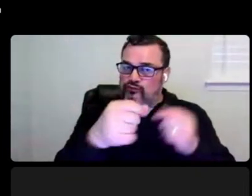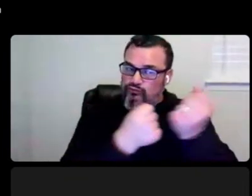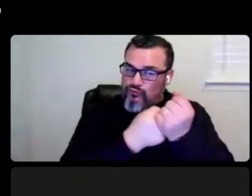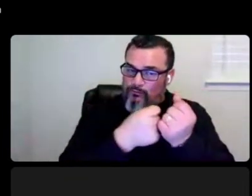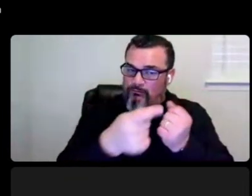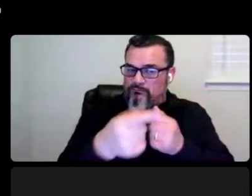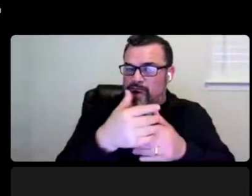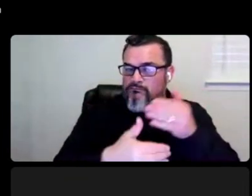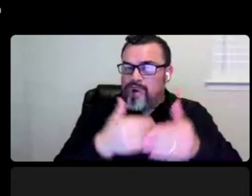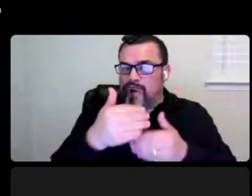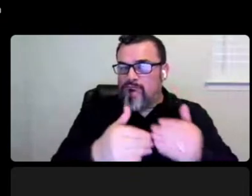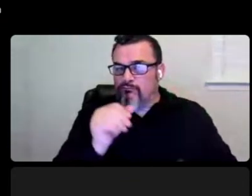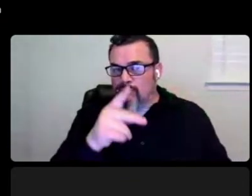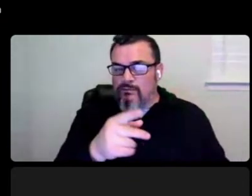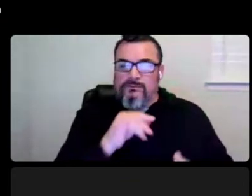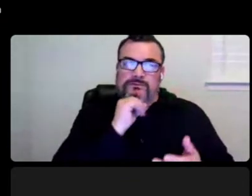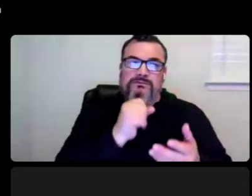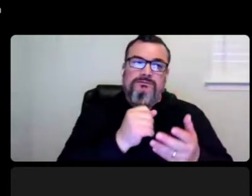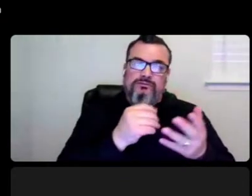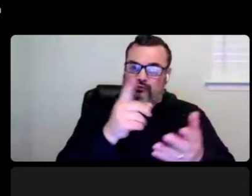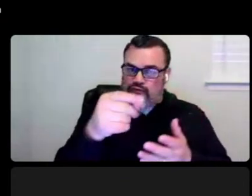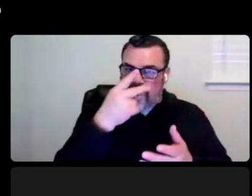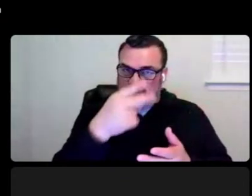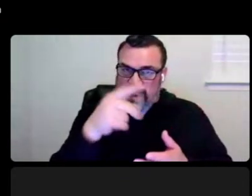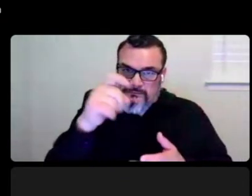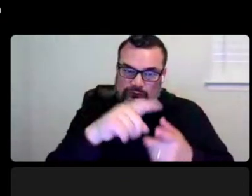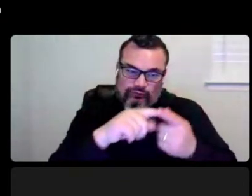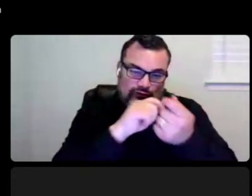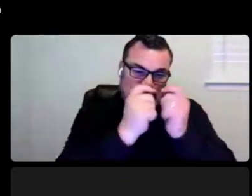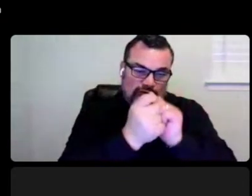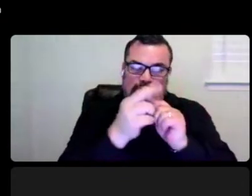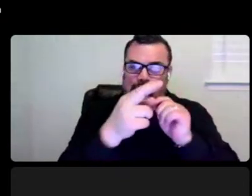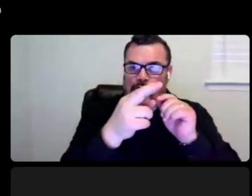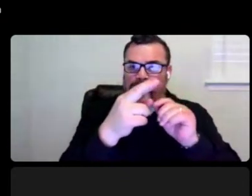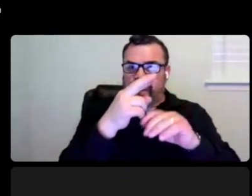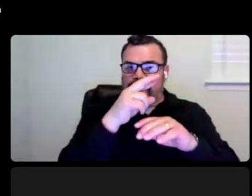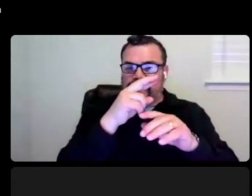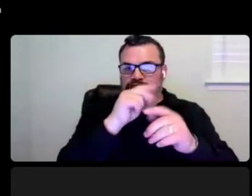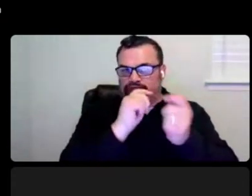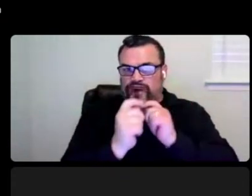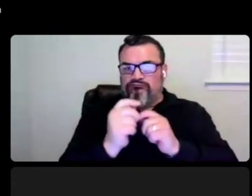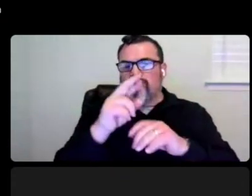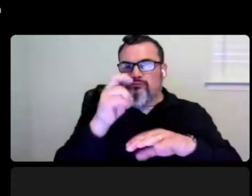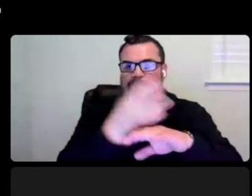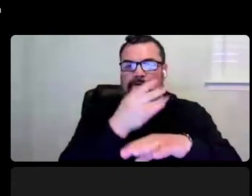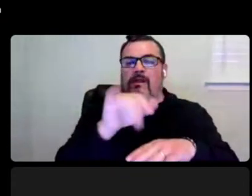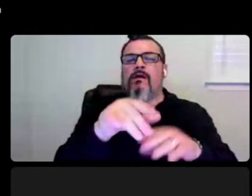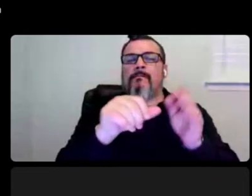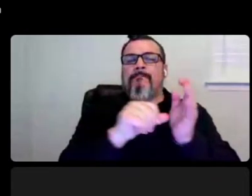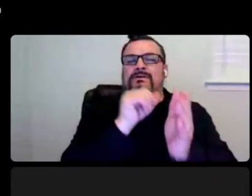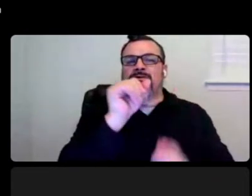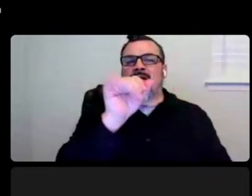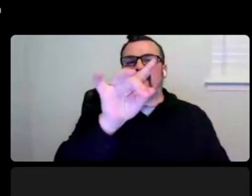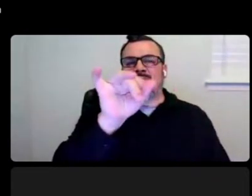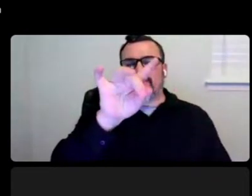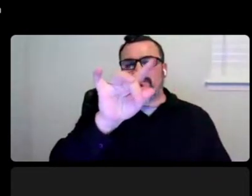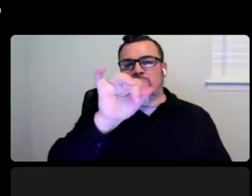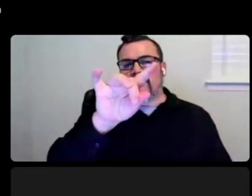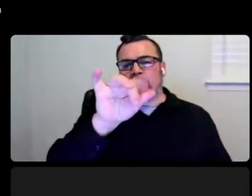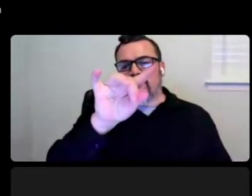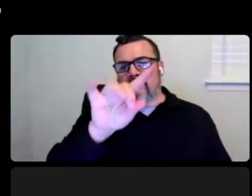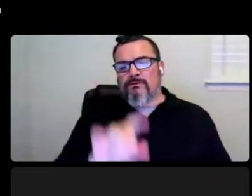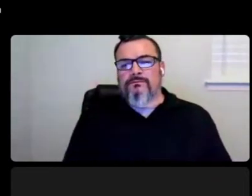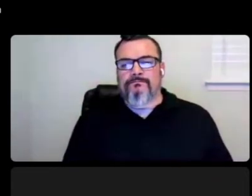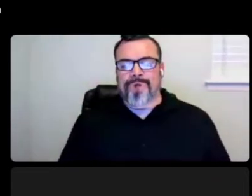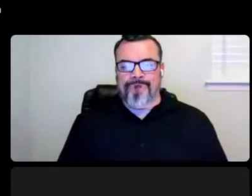protocol? Do you see a need to change or revise it? That will be on page 18.